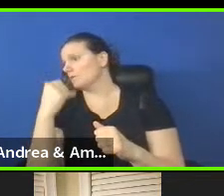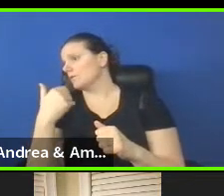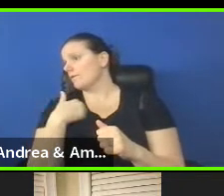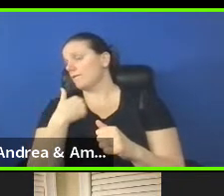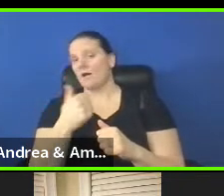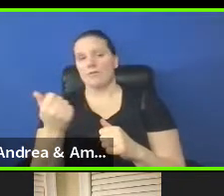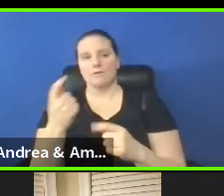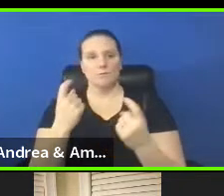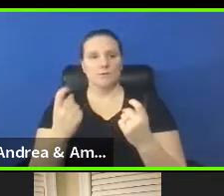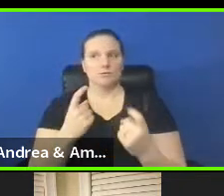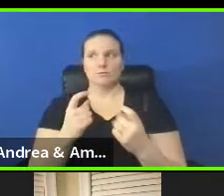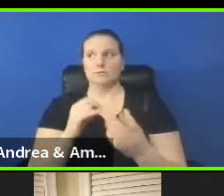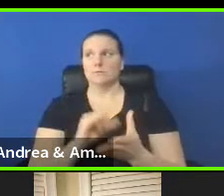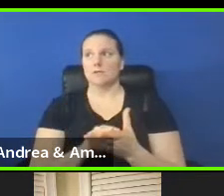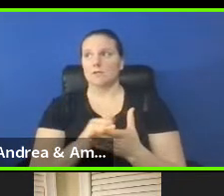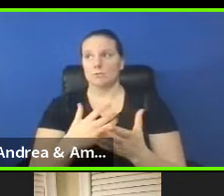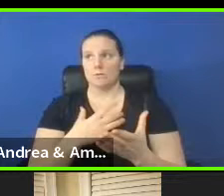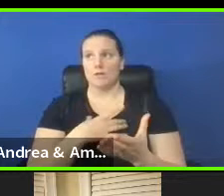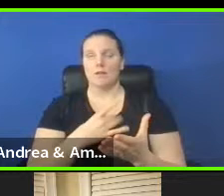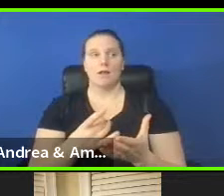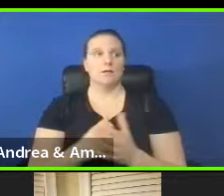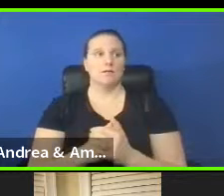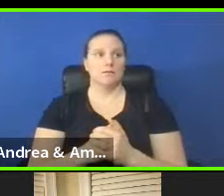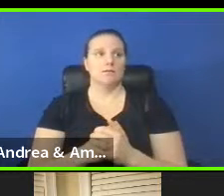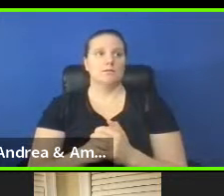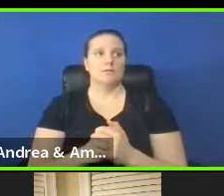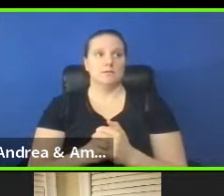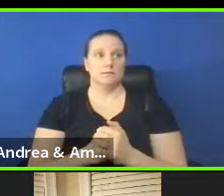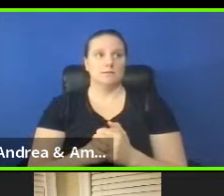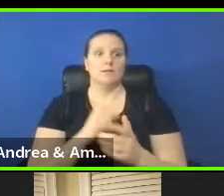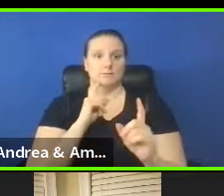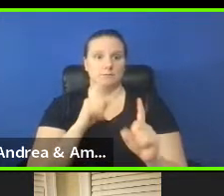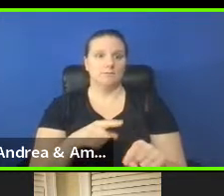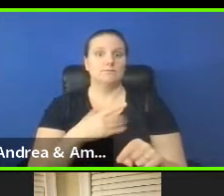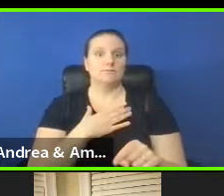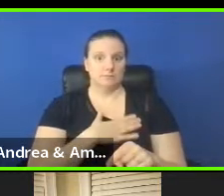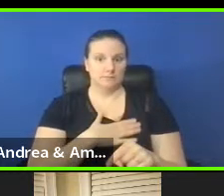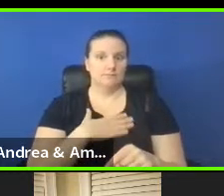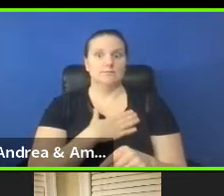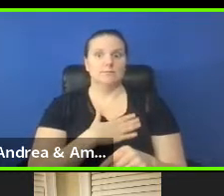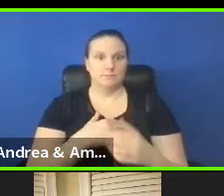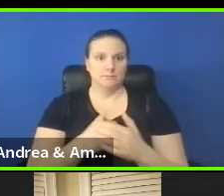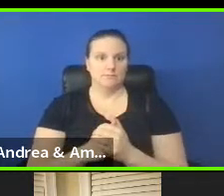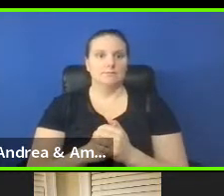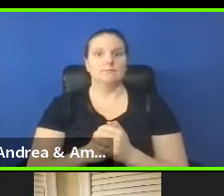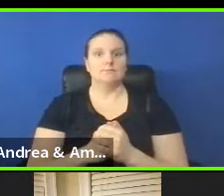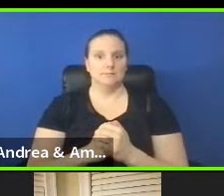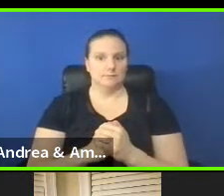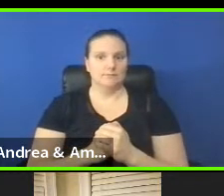other questions that you would like answered, please